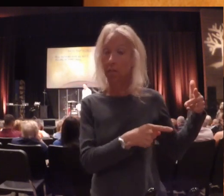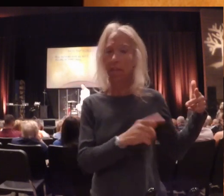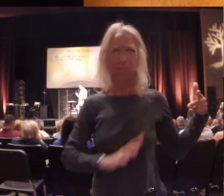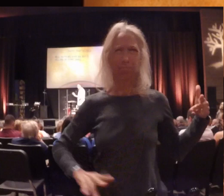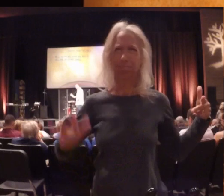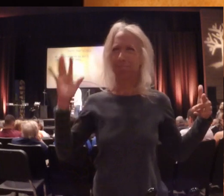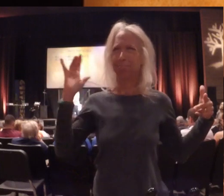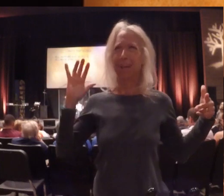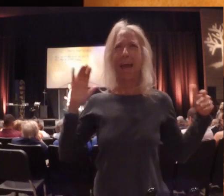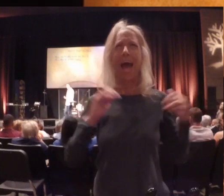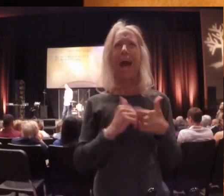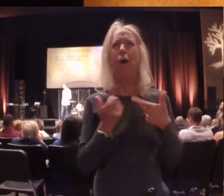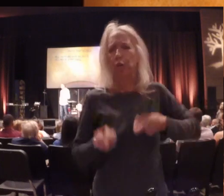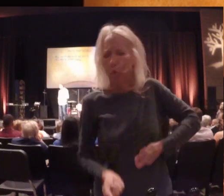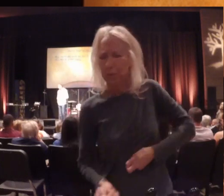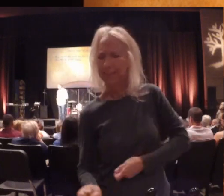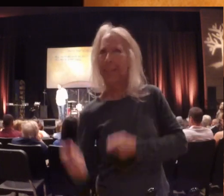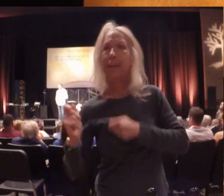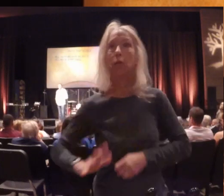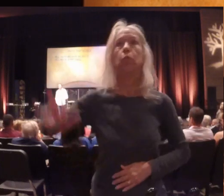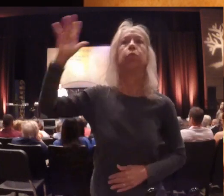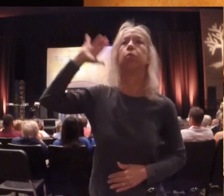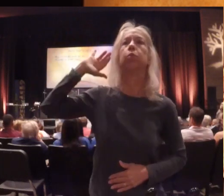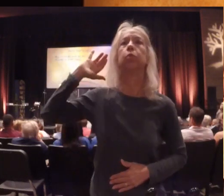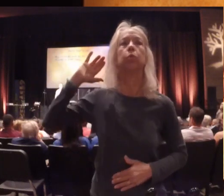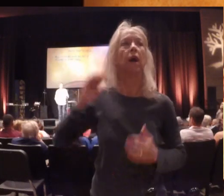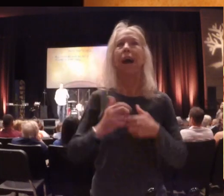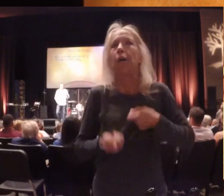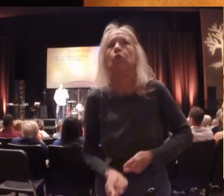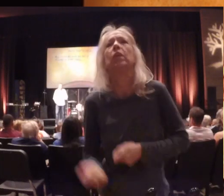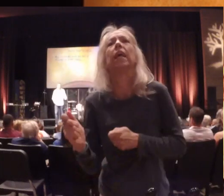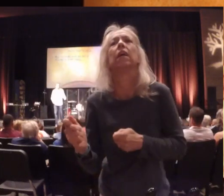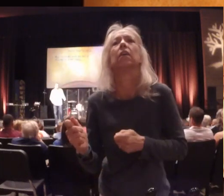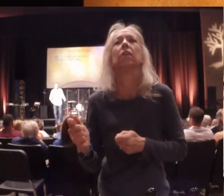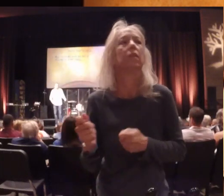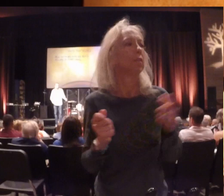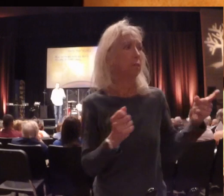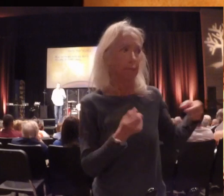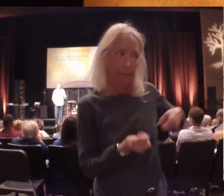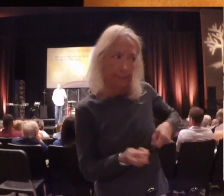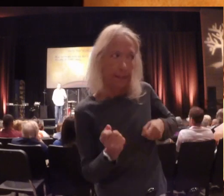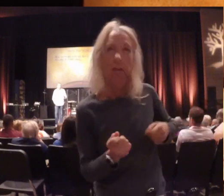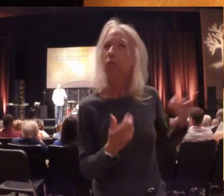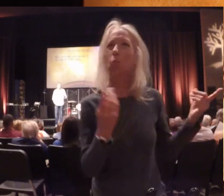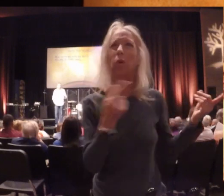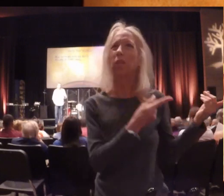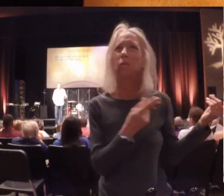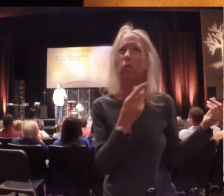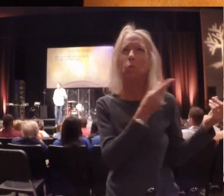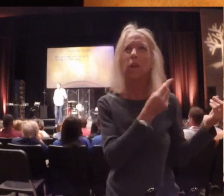In the 9th century, how do you dig a ditch in the 9th century? I mean, okay, God's like, hey, I want you to dig some ditches. Do